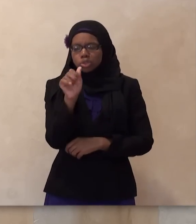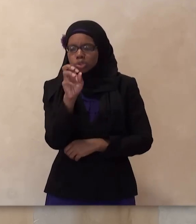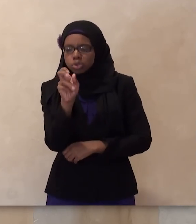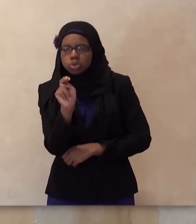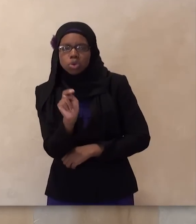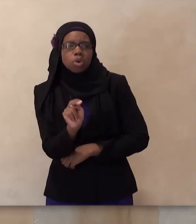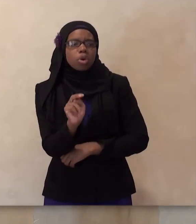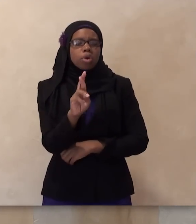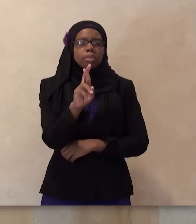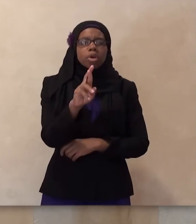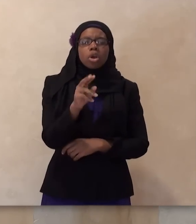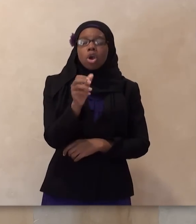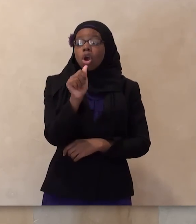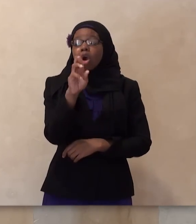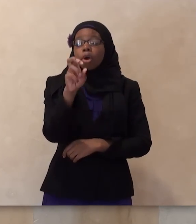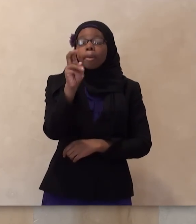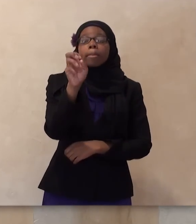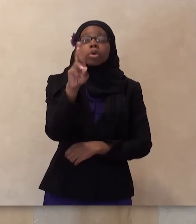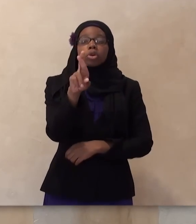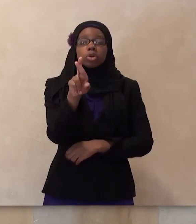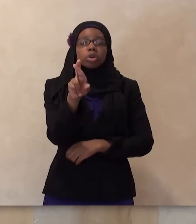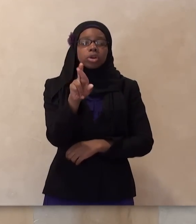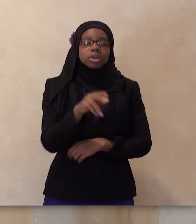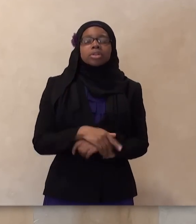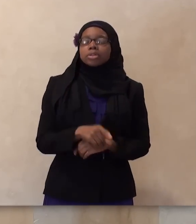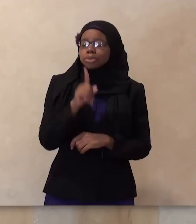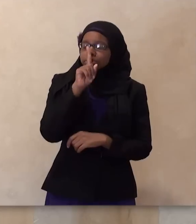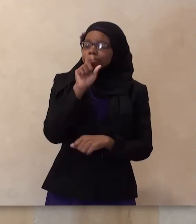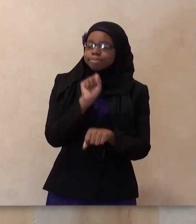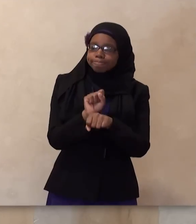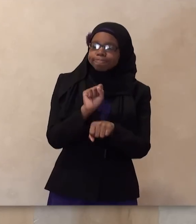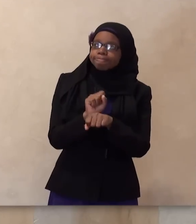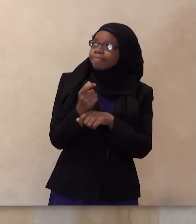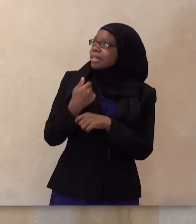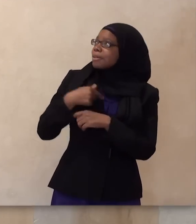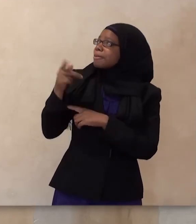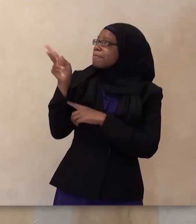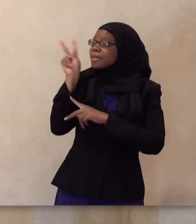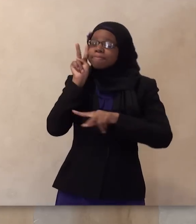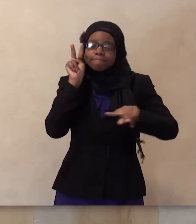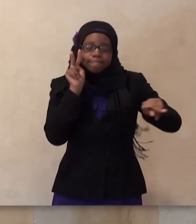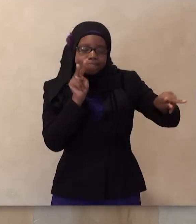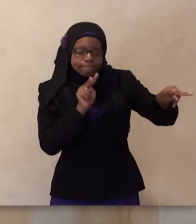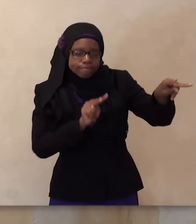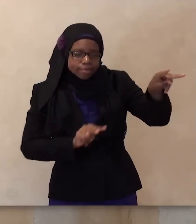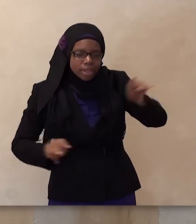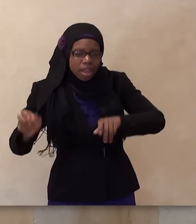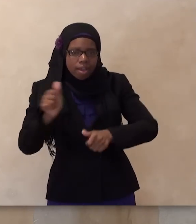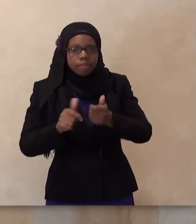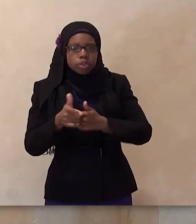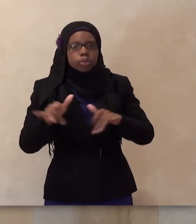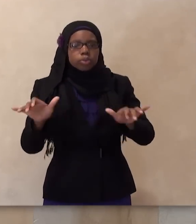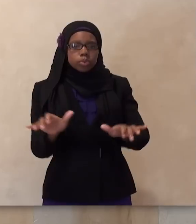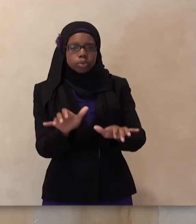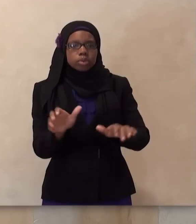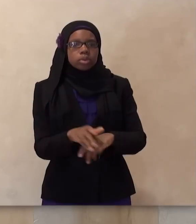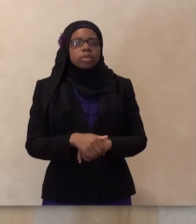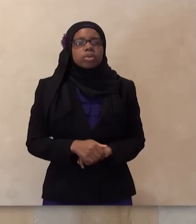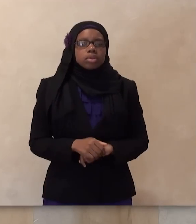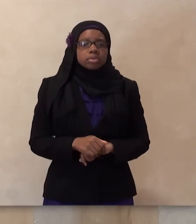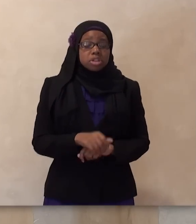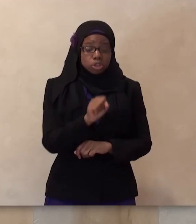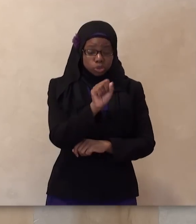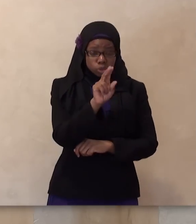men righteousness. Truly, I am all seer of you, of what you do. And to Sulaiman alayhi salatu wasalam, Allah subhanahu wa